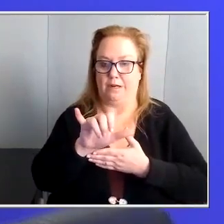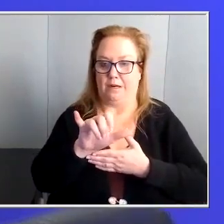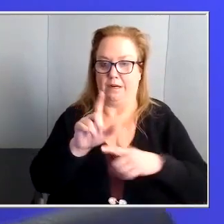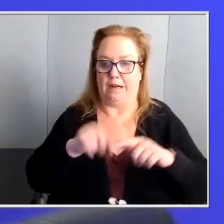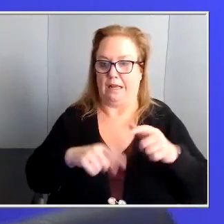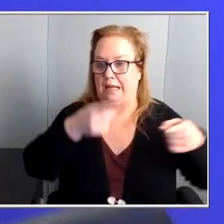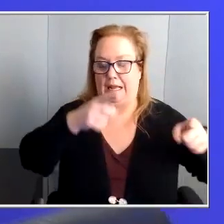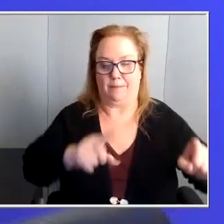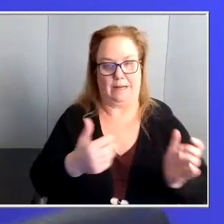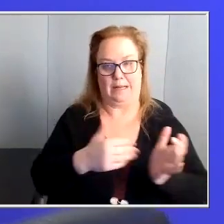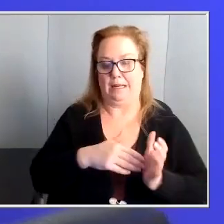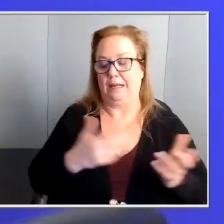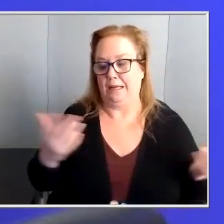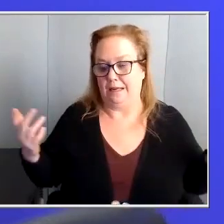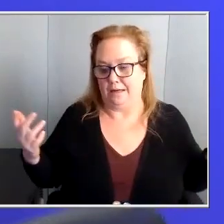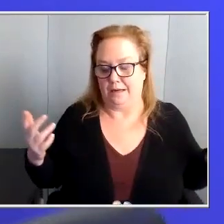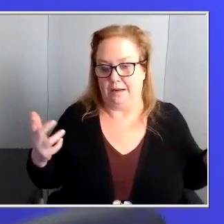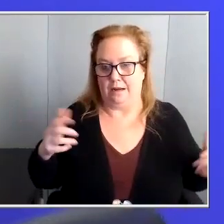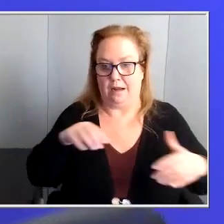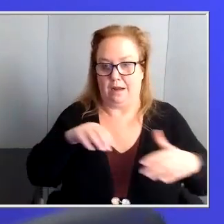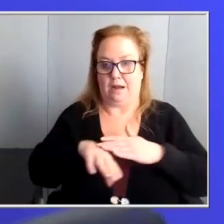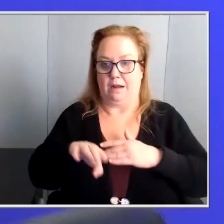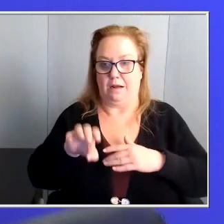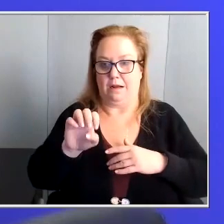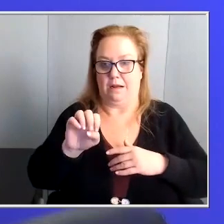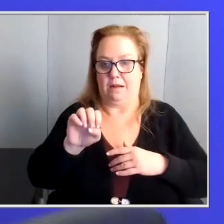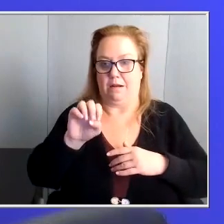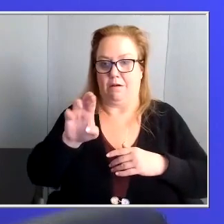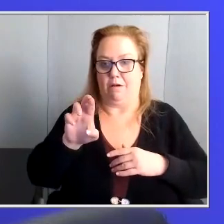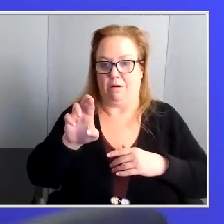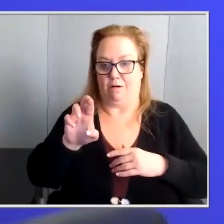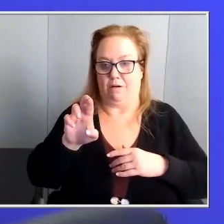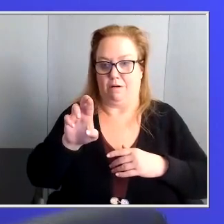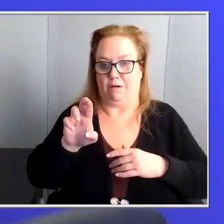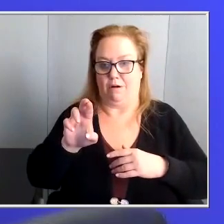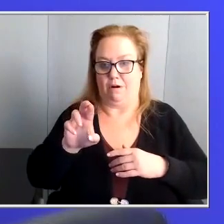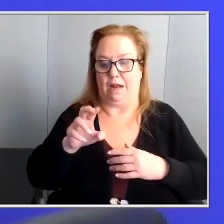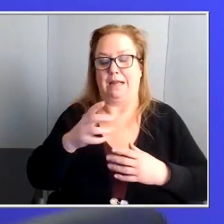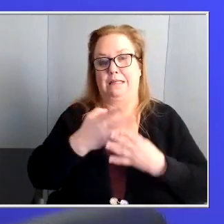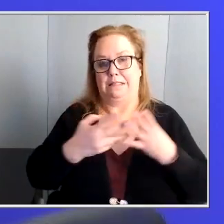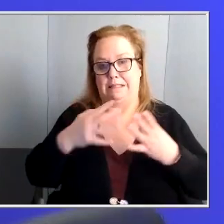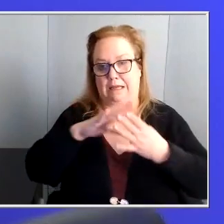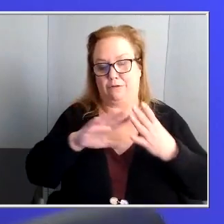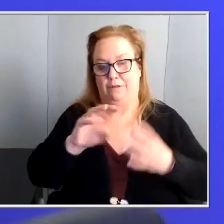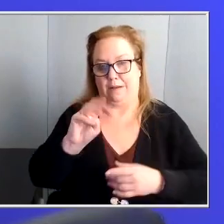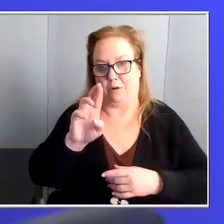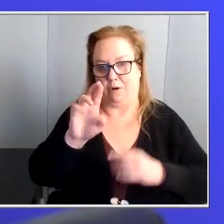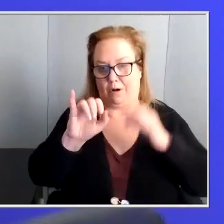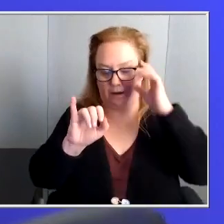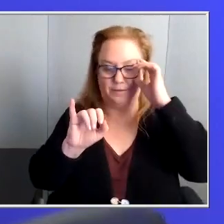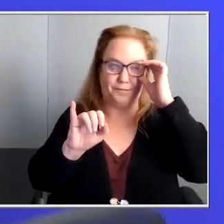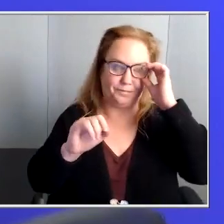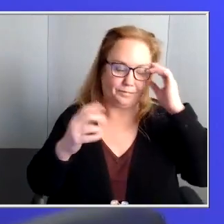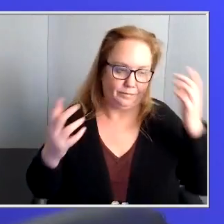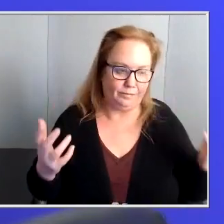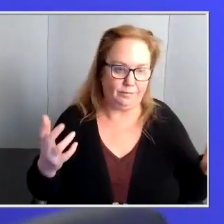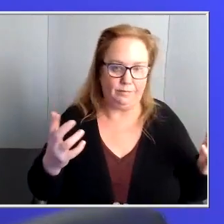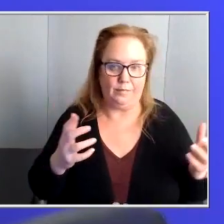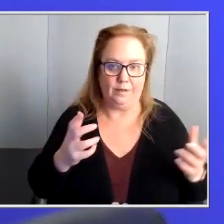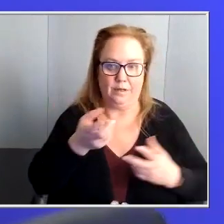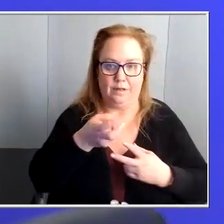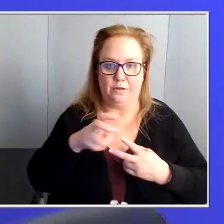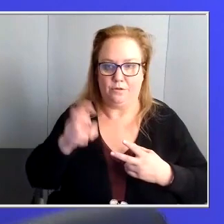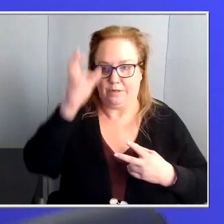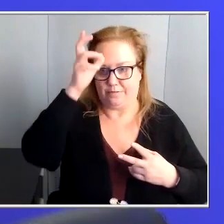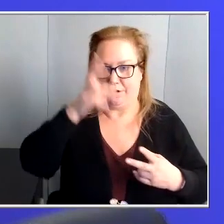happen. I went the next day, and I realized I had to schedule that. And the transfer guy